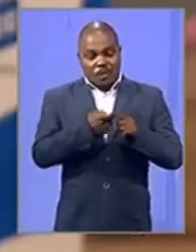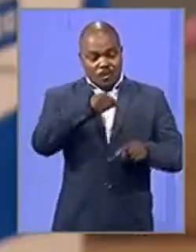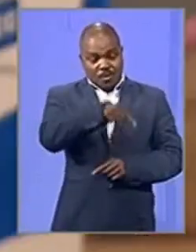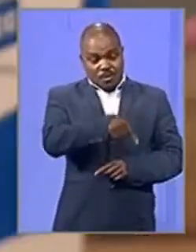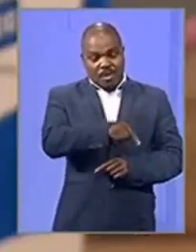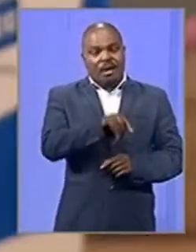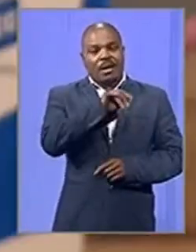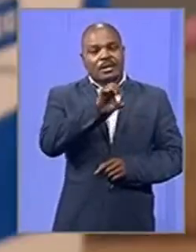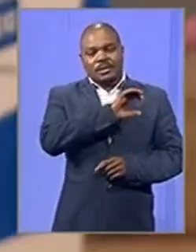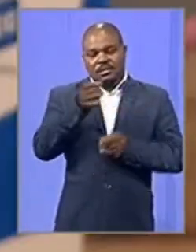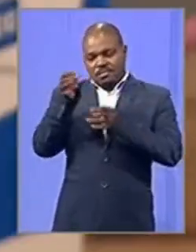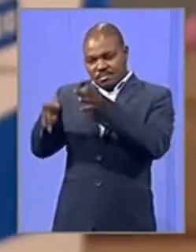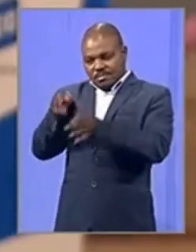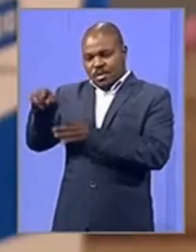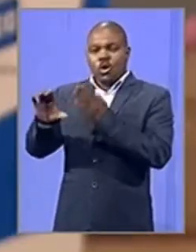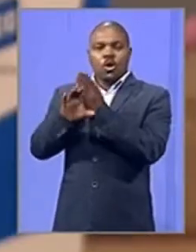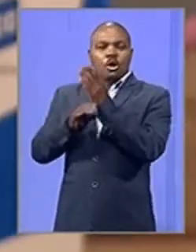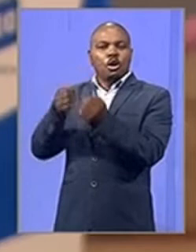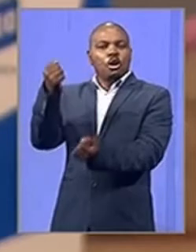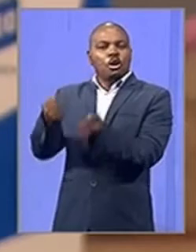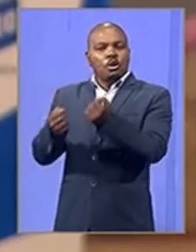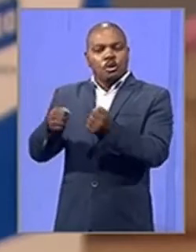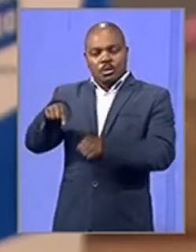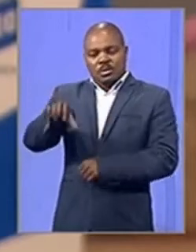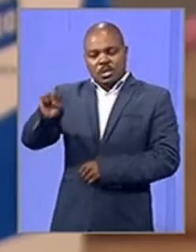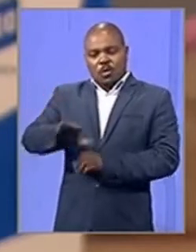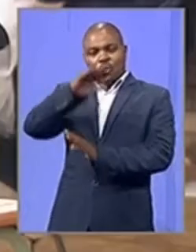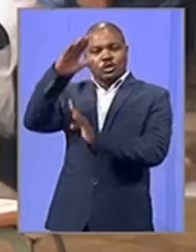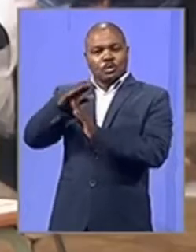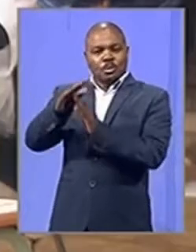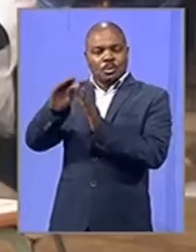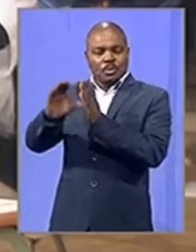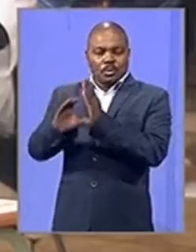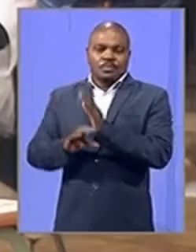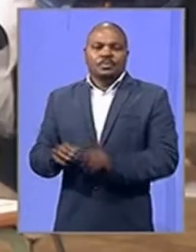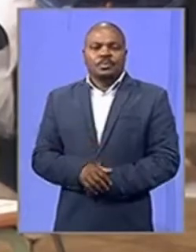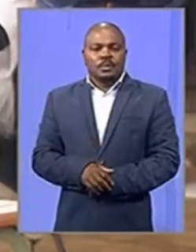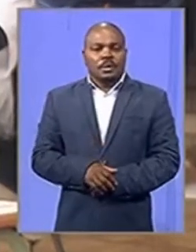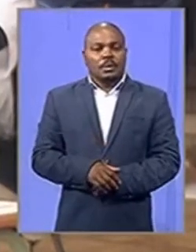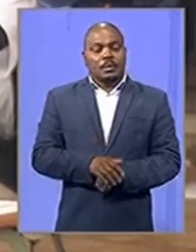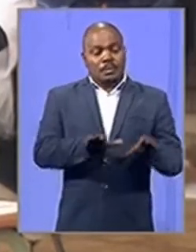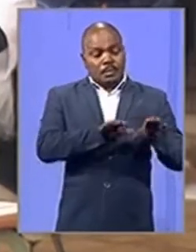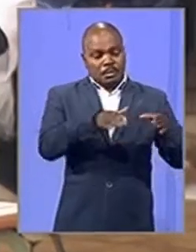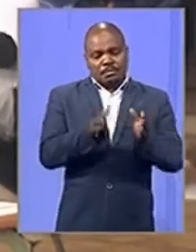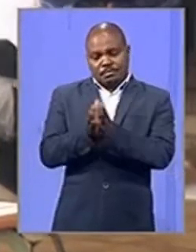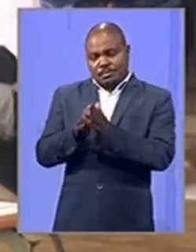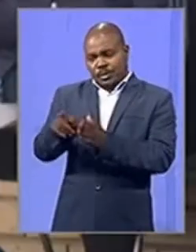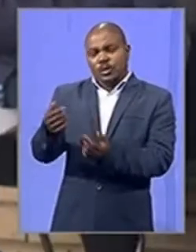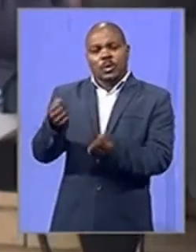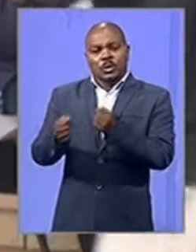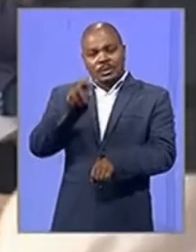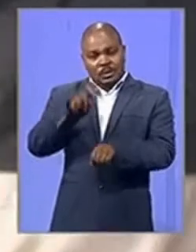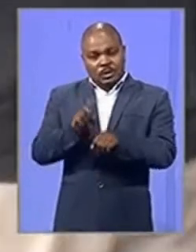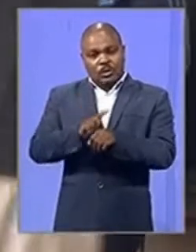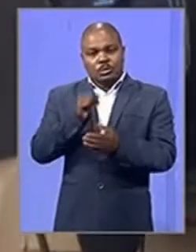ditlhopo fa pele ga kgotlatshekelo e kwa godimo mo nageng. Gape Khomishine e lopile kgotlatshekelo go simolola tlhokomelo